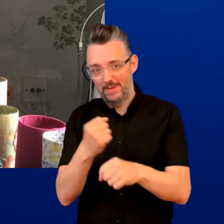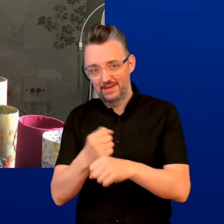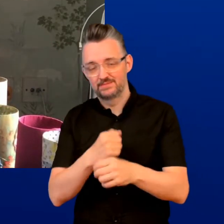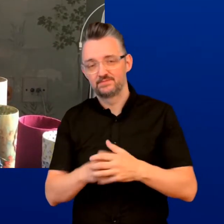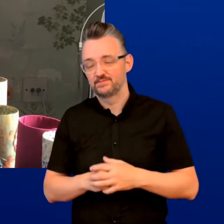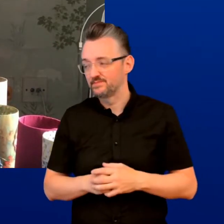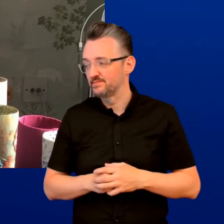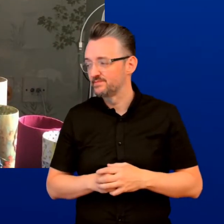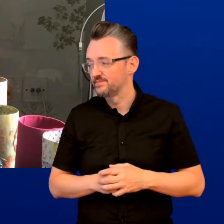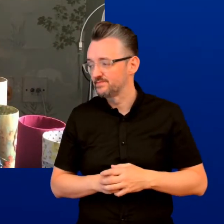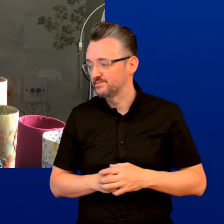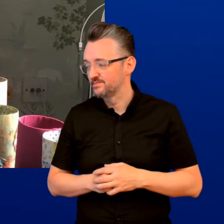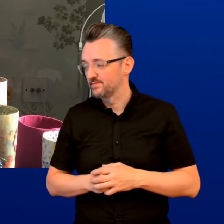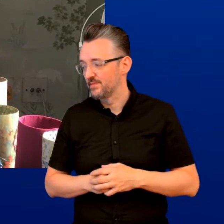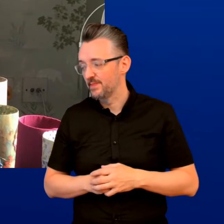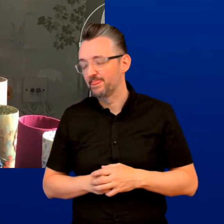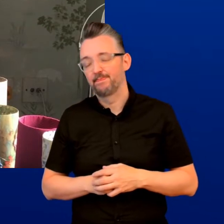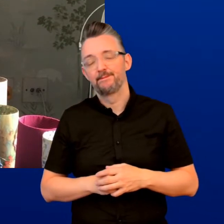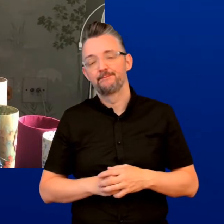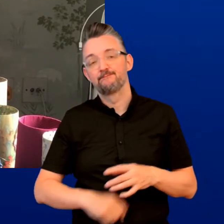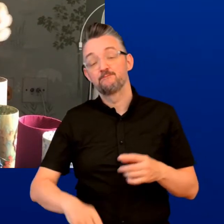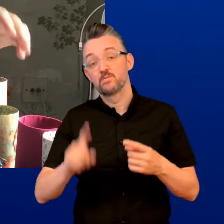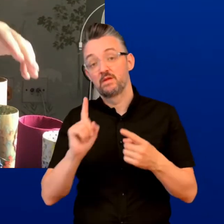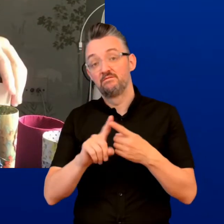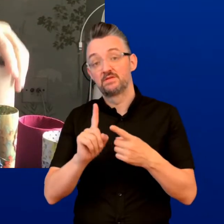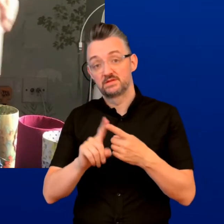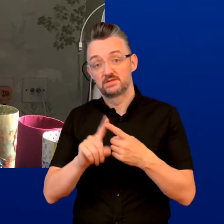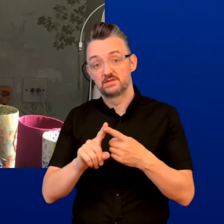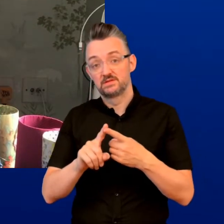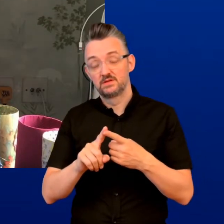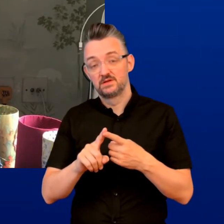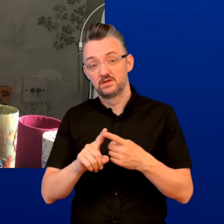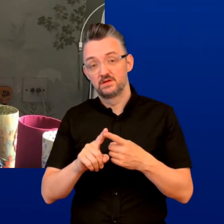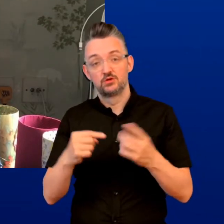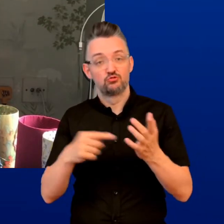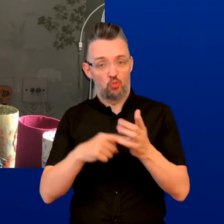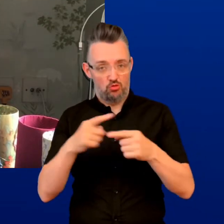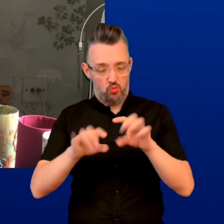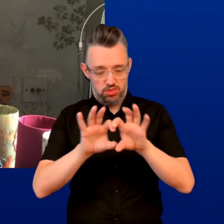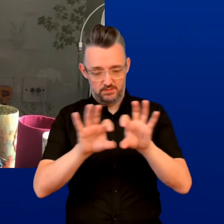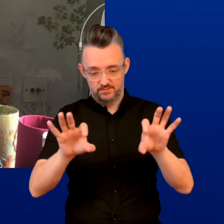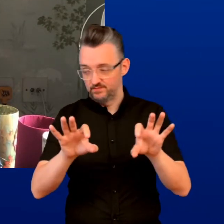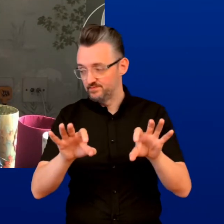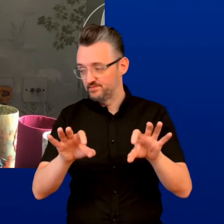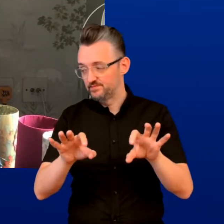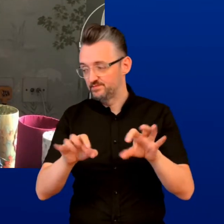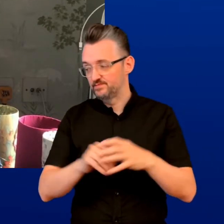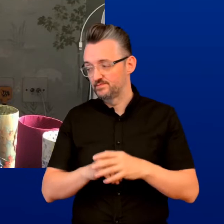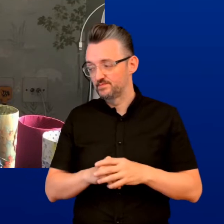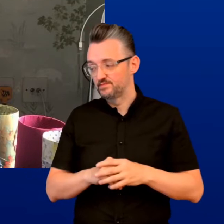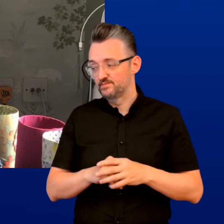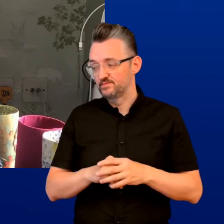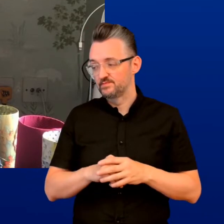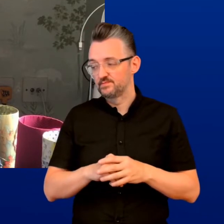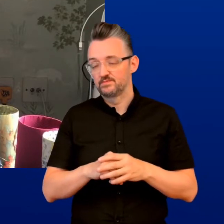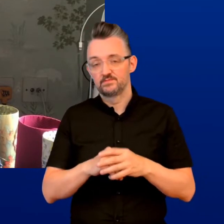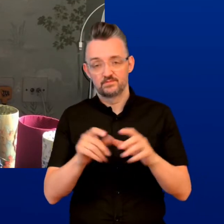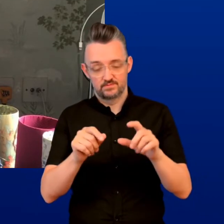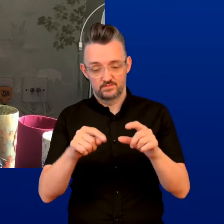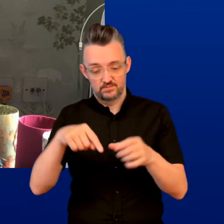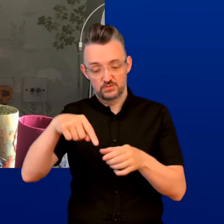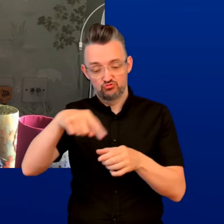now. So the first thing I'll do is get a toilet roll. And what I've done is, I've cut up